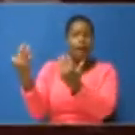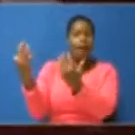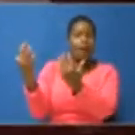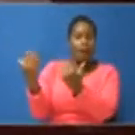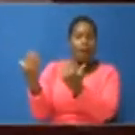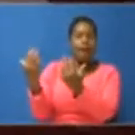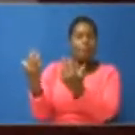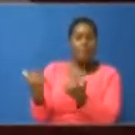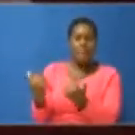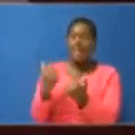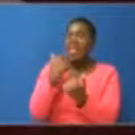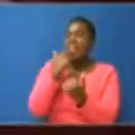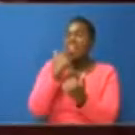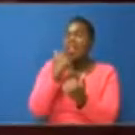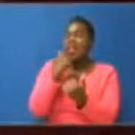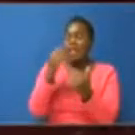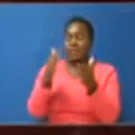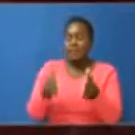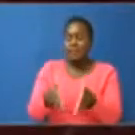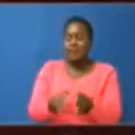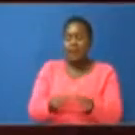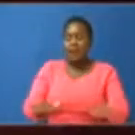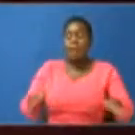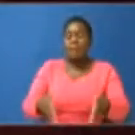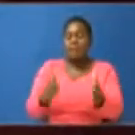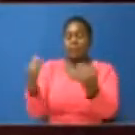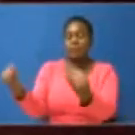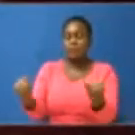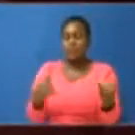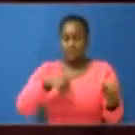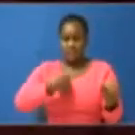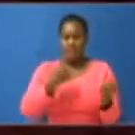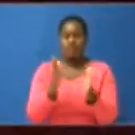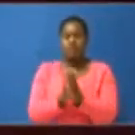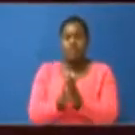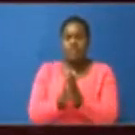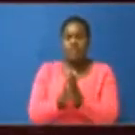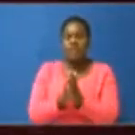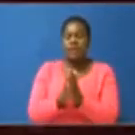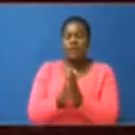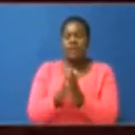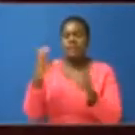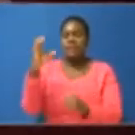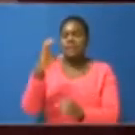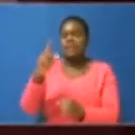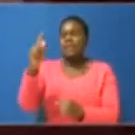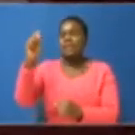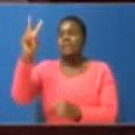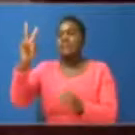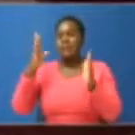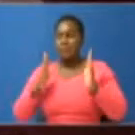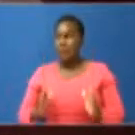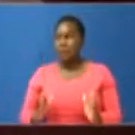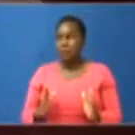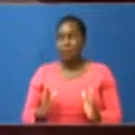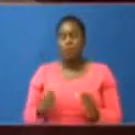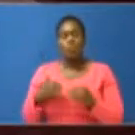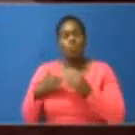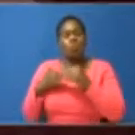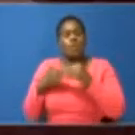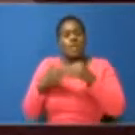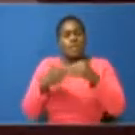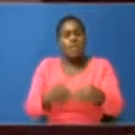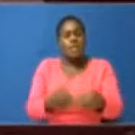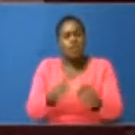into the red carpet area where we'll be receiving them myself and francis geshori from citizen television we'll be taking them through the